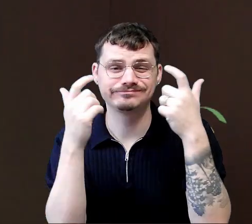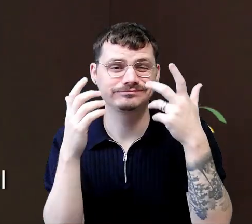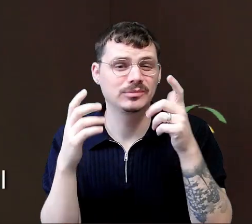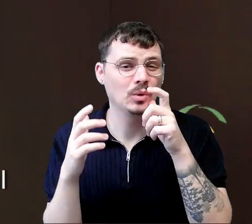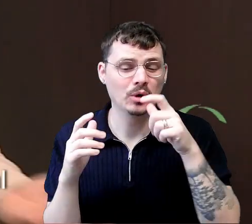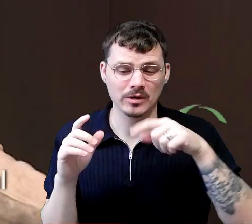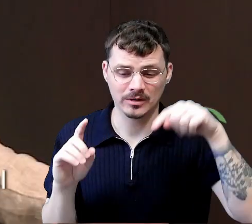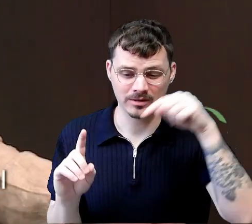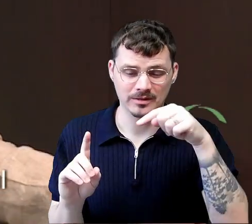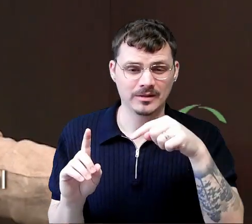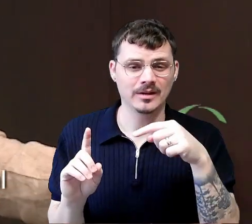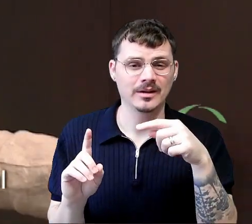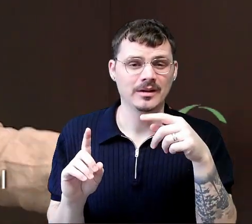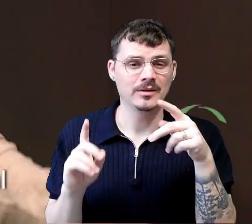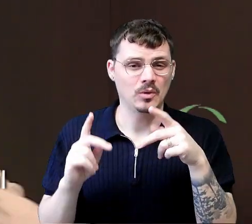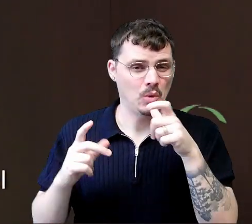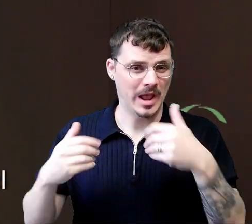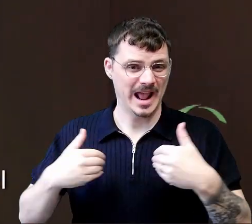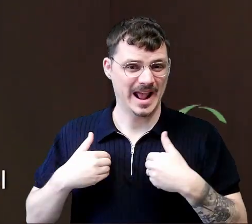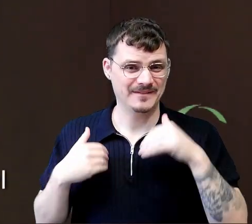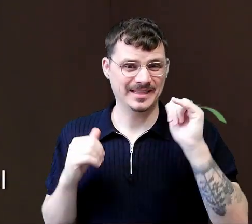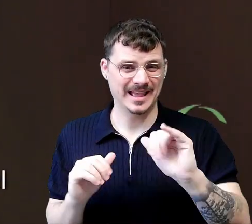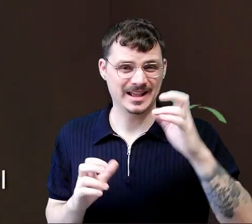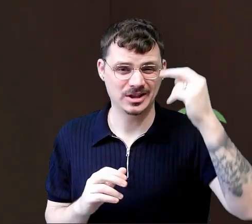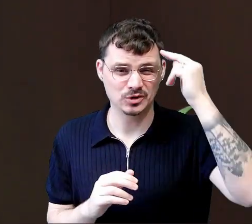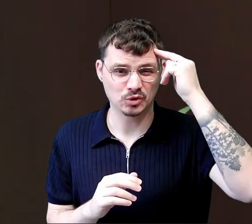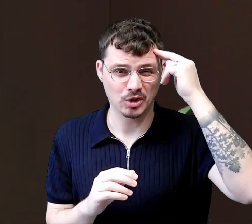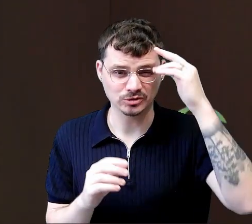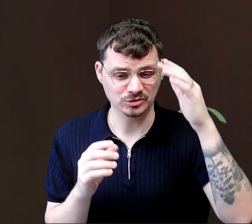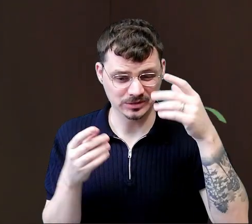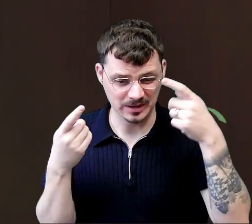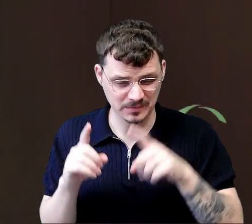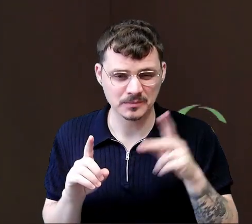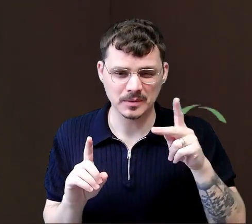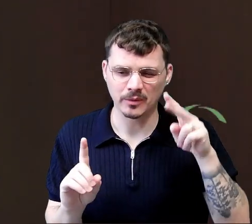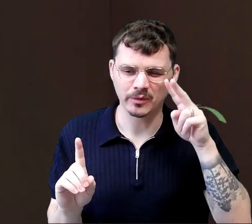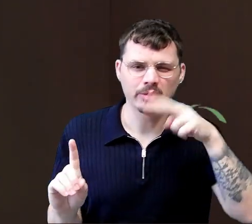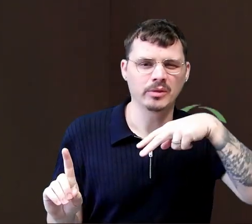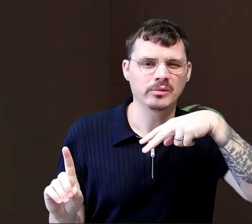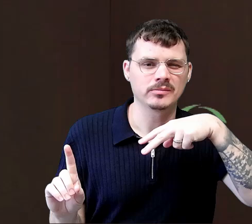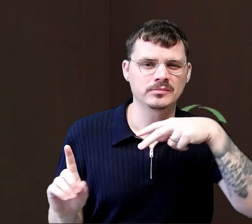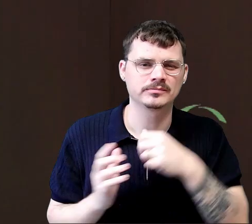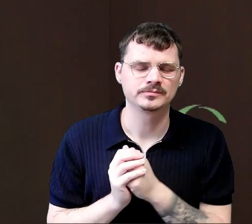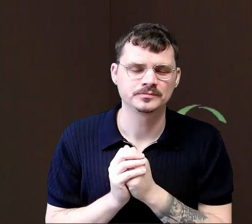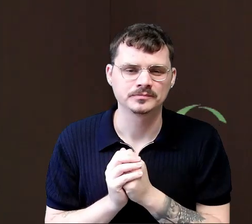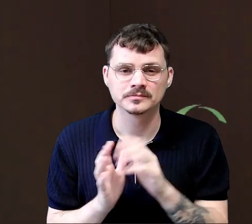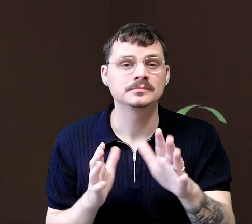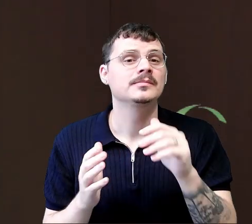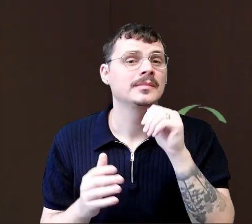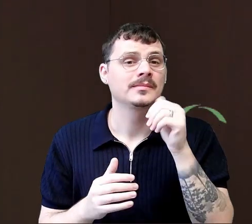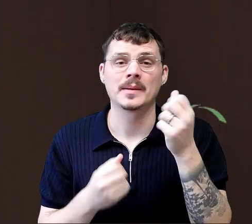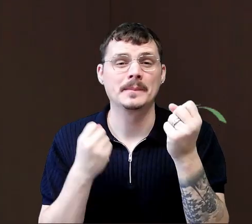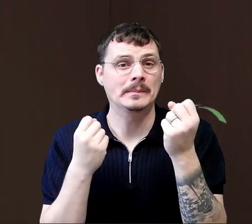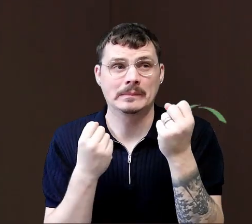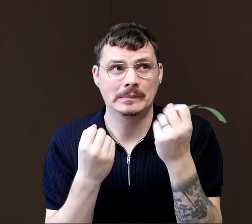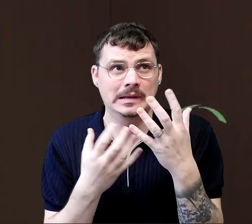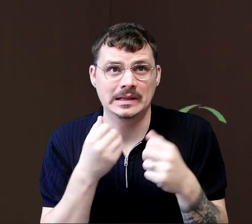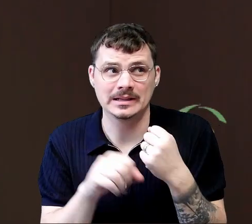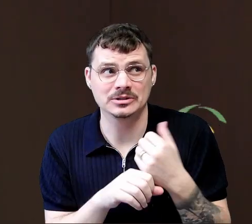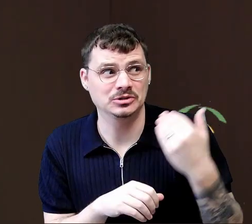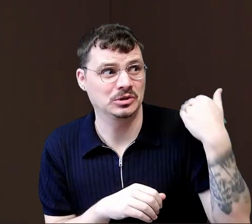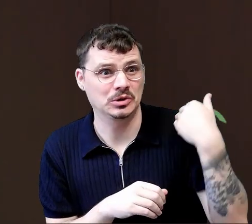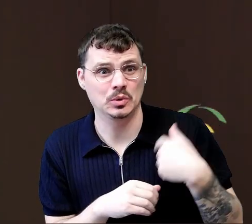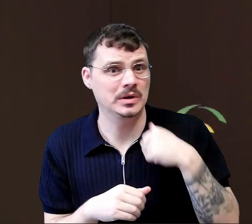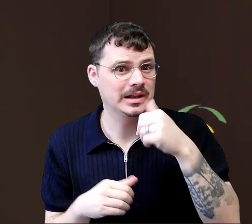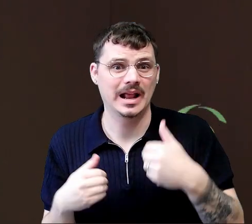people who happened to have this one neurological condition. Also, not that many years ago, we didn't have anything to